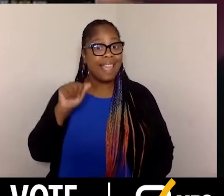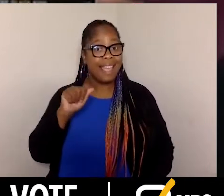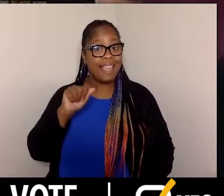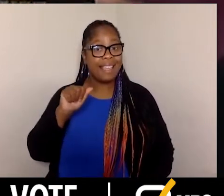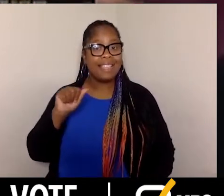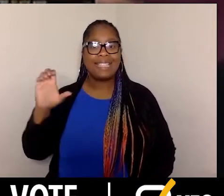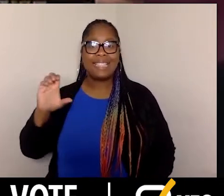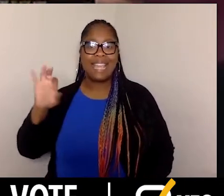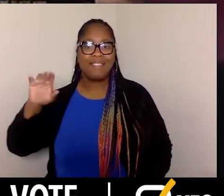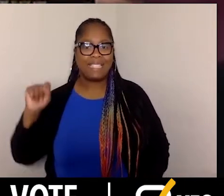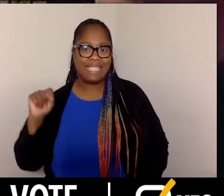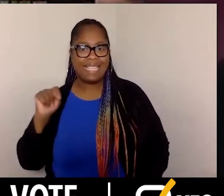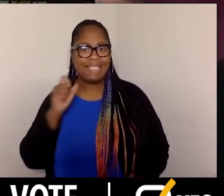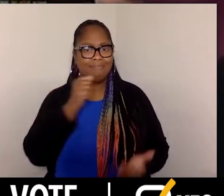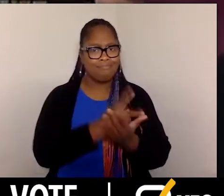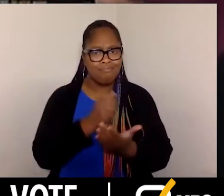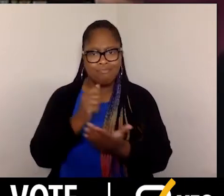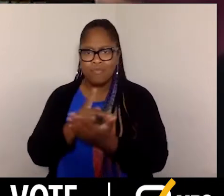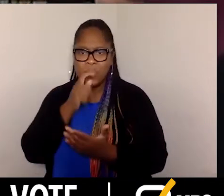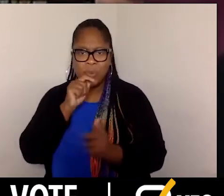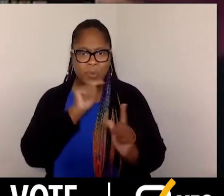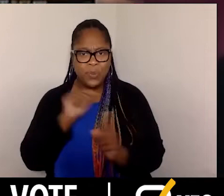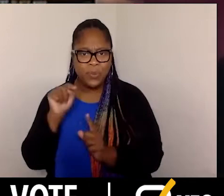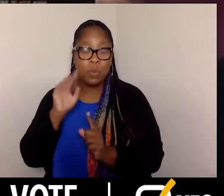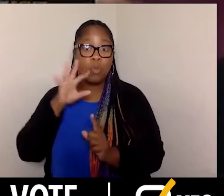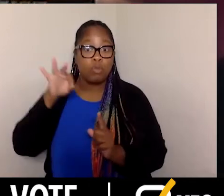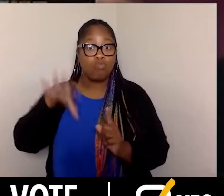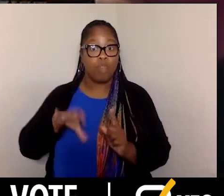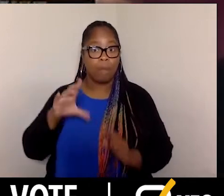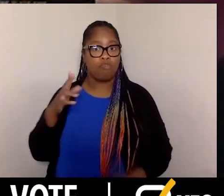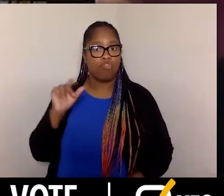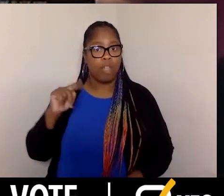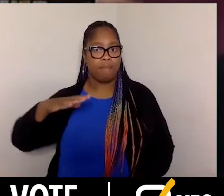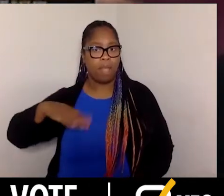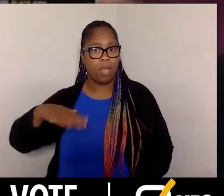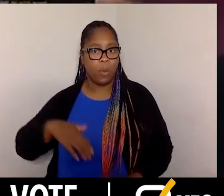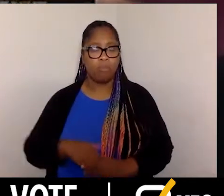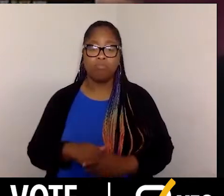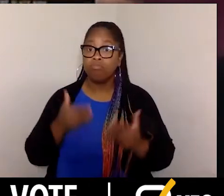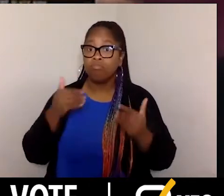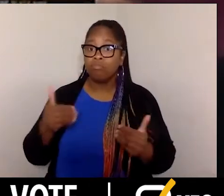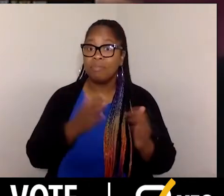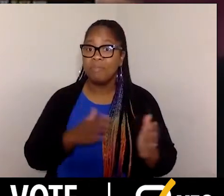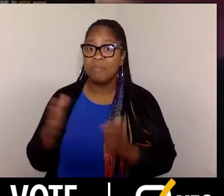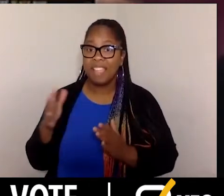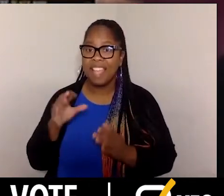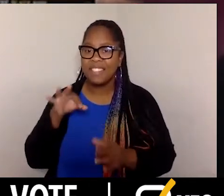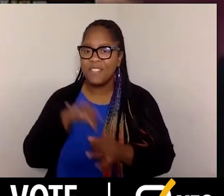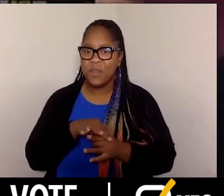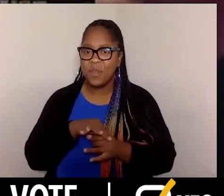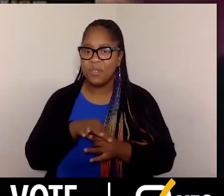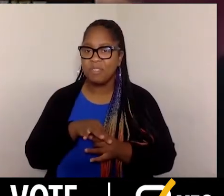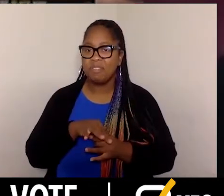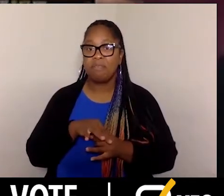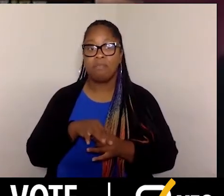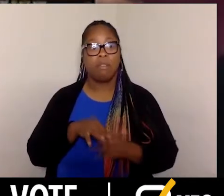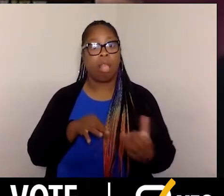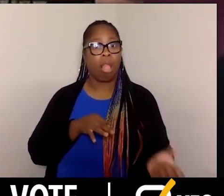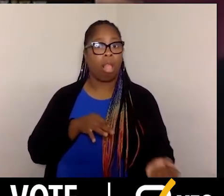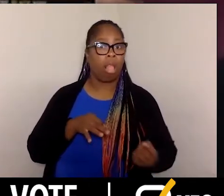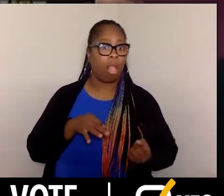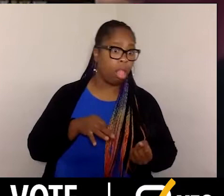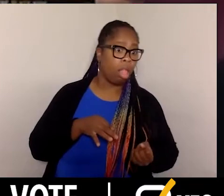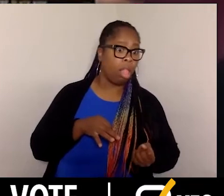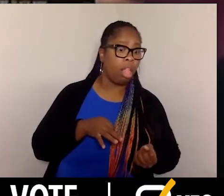endorsements in the chat below. So make your plan to vote. Pull that ballot out of the drawers where